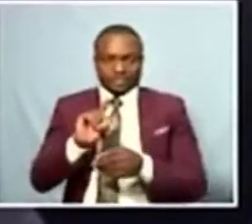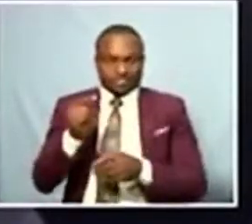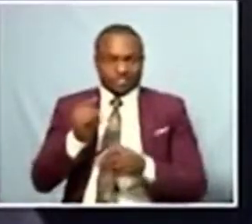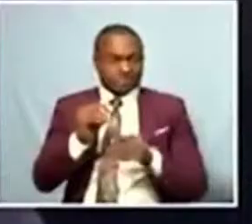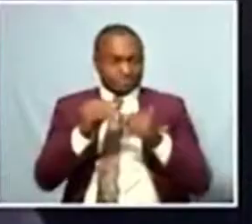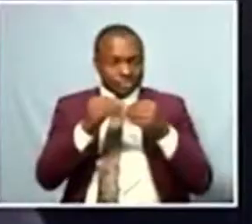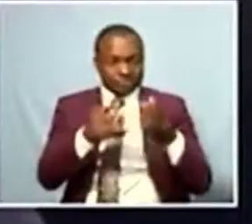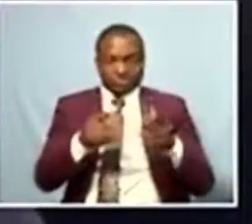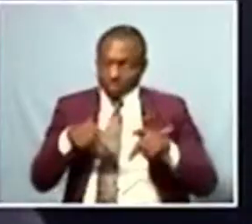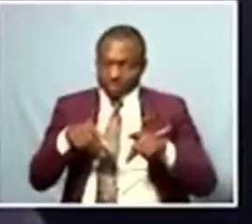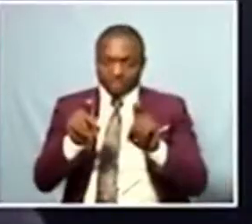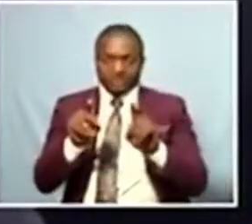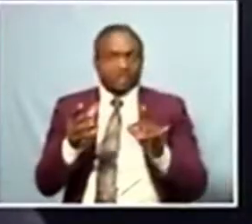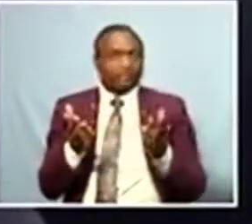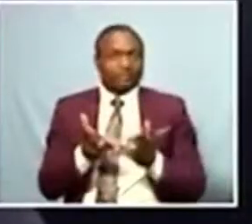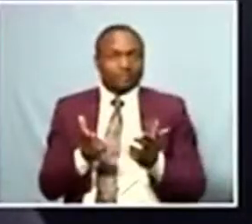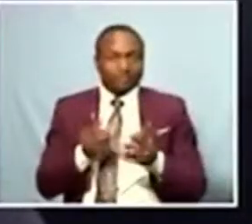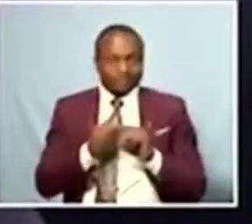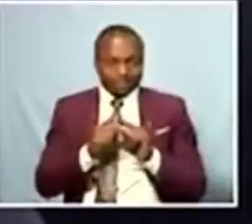But it's a very valid